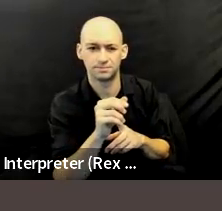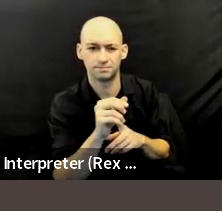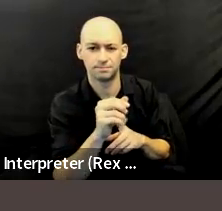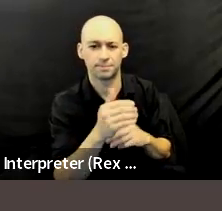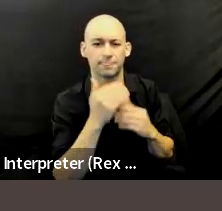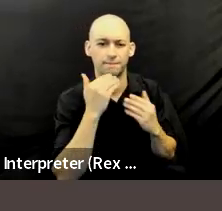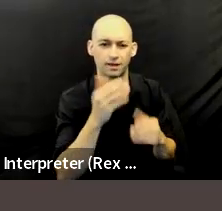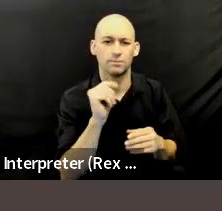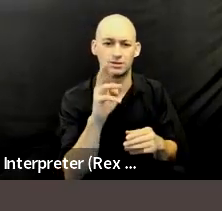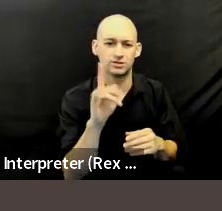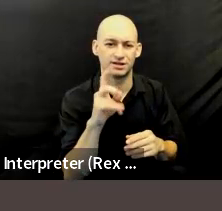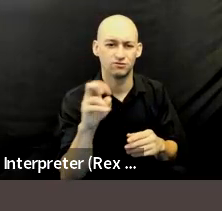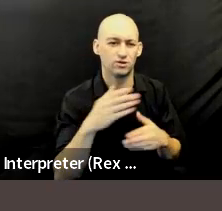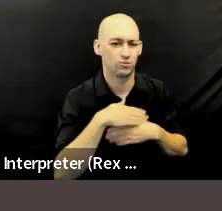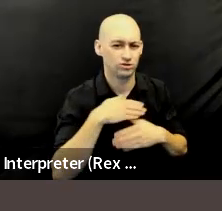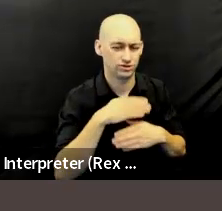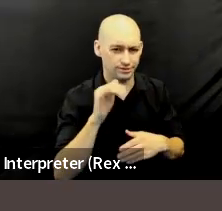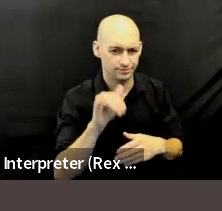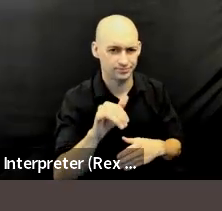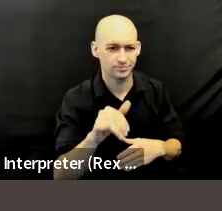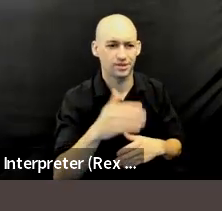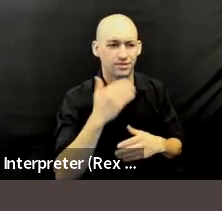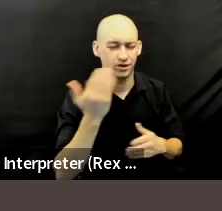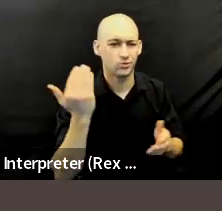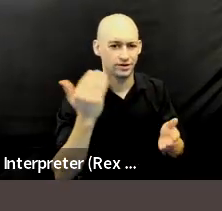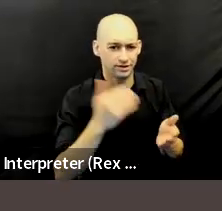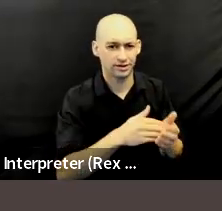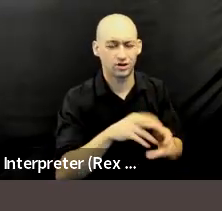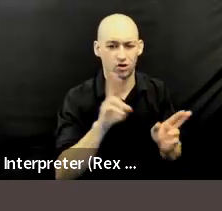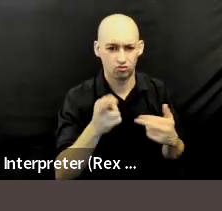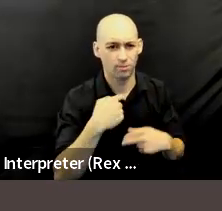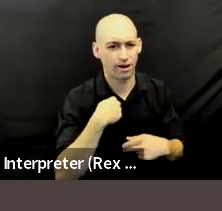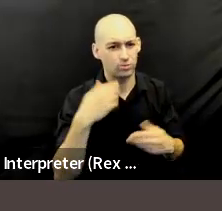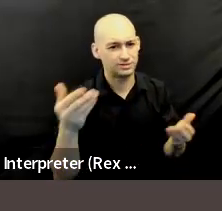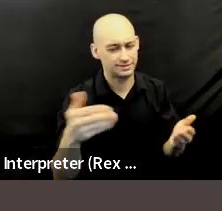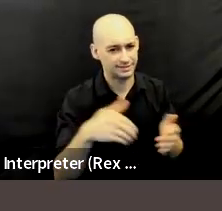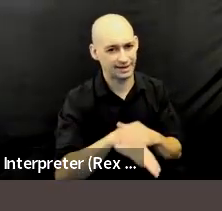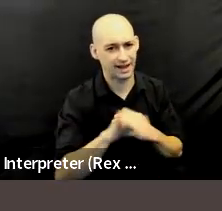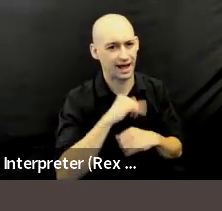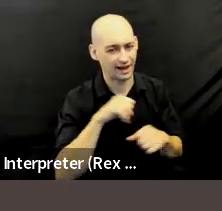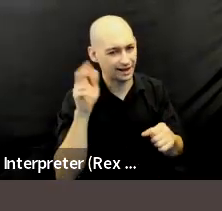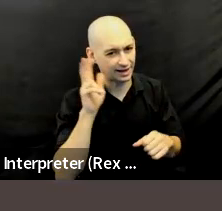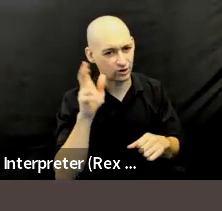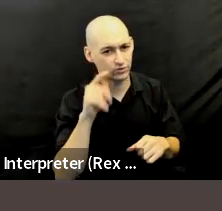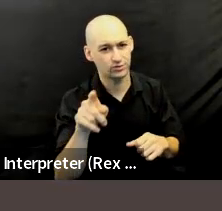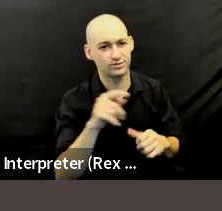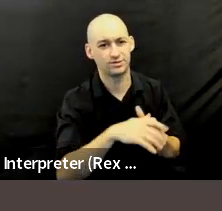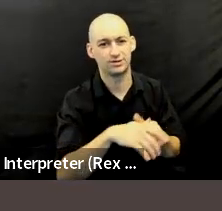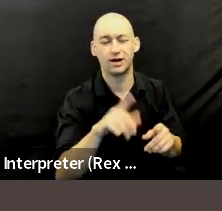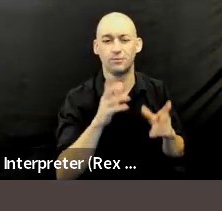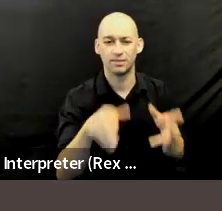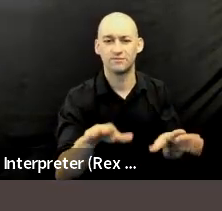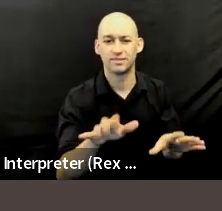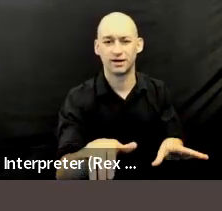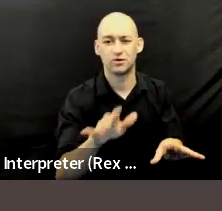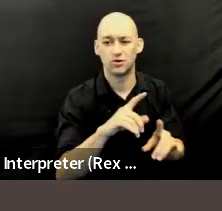Thank you, Mr. Keever. I appreciate it. Thank you again. The room I was in, I could hear you. Okay, very good. But we'll leave it at there, or